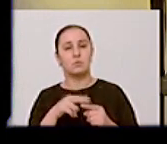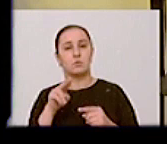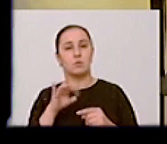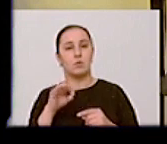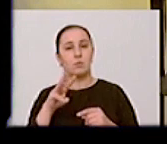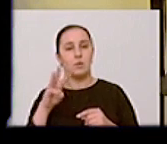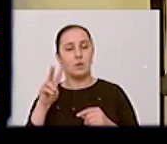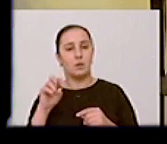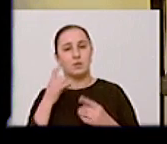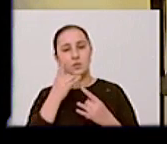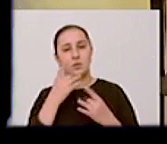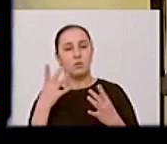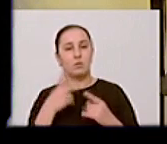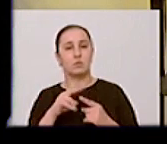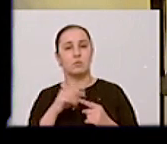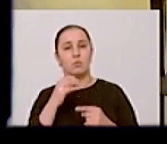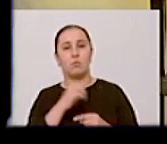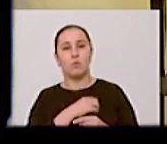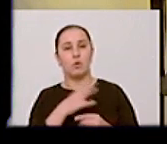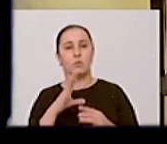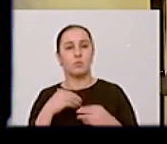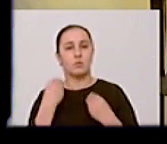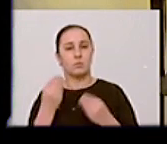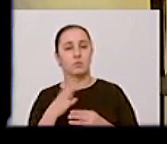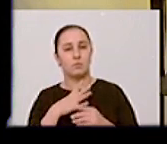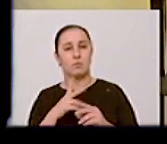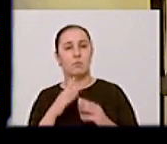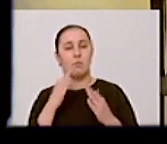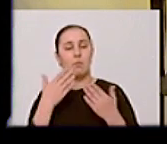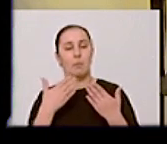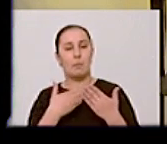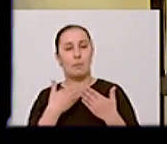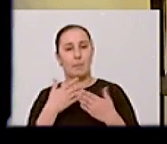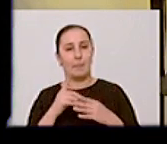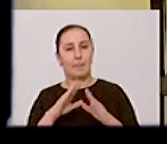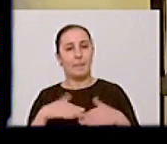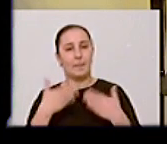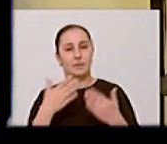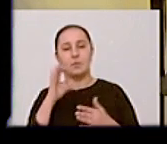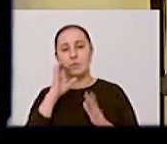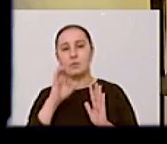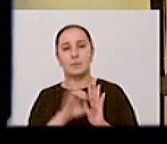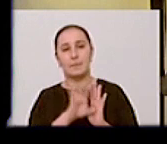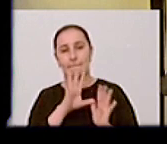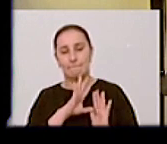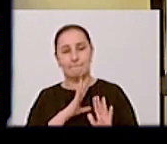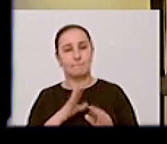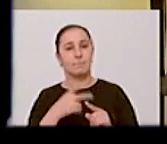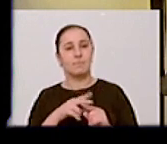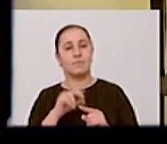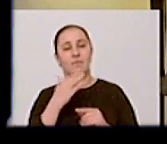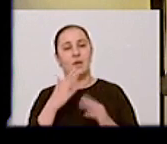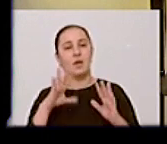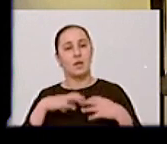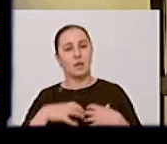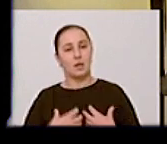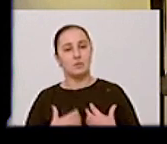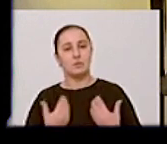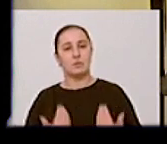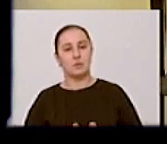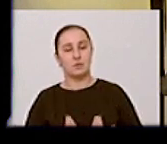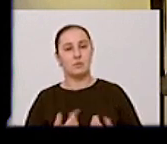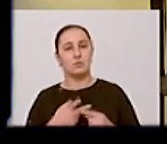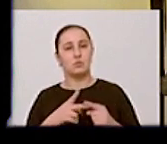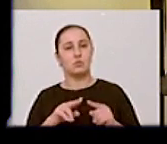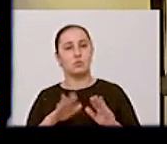Domla hamda Ziyolining boyga bergan maslahatlariga quloq solmaganini va uning ayanchli taqdiri